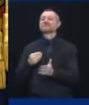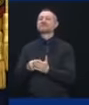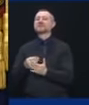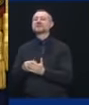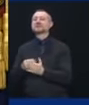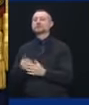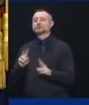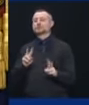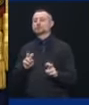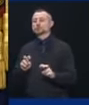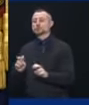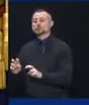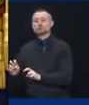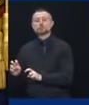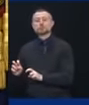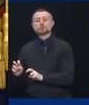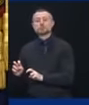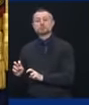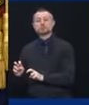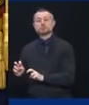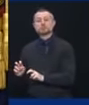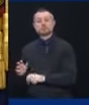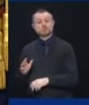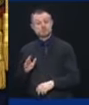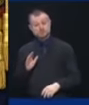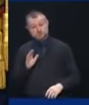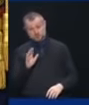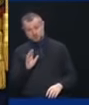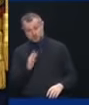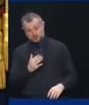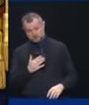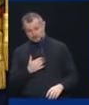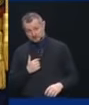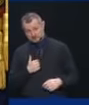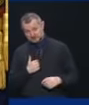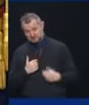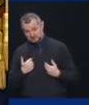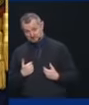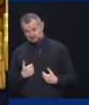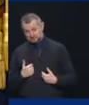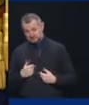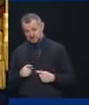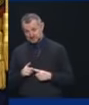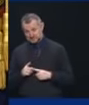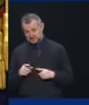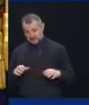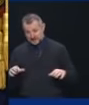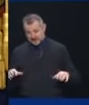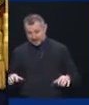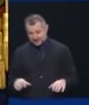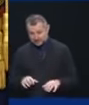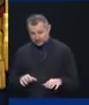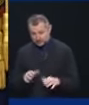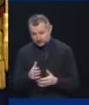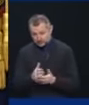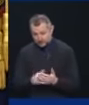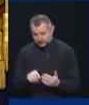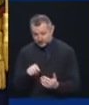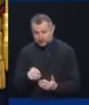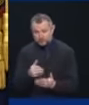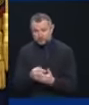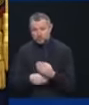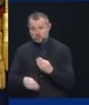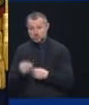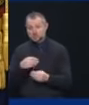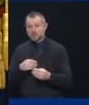To me, the action part of this budget, the reconstruction,